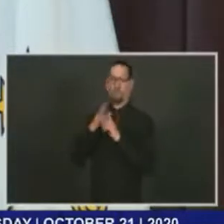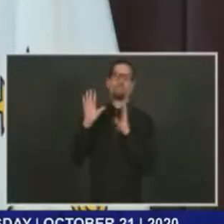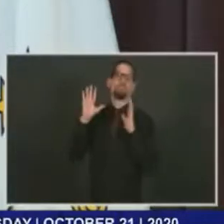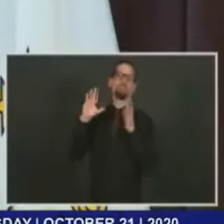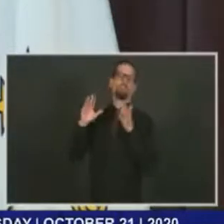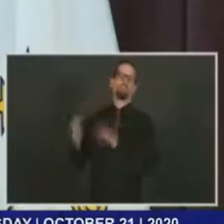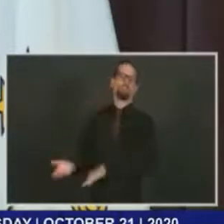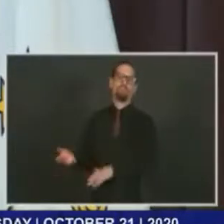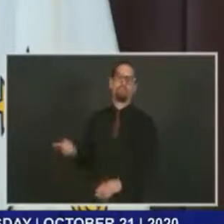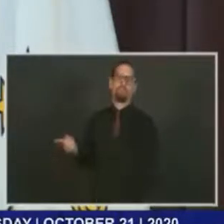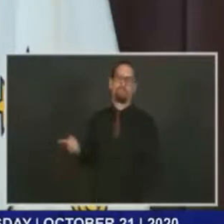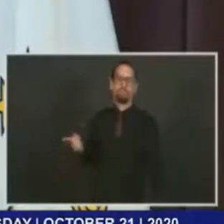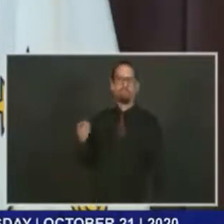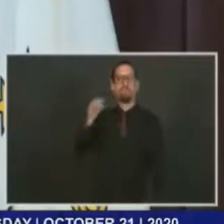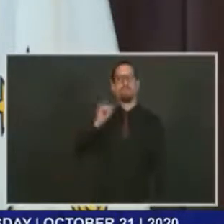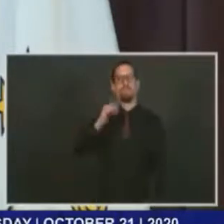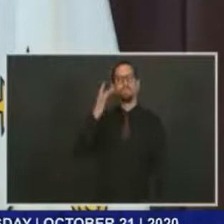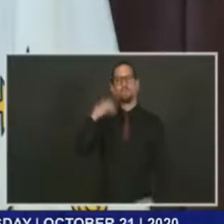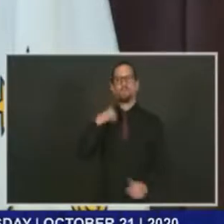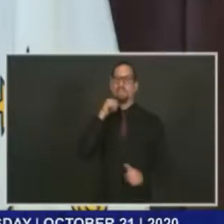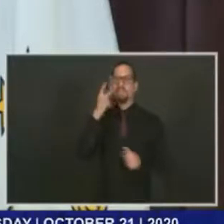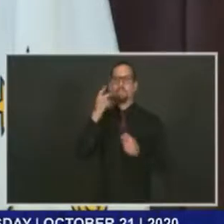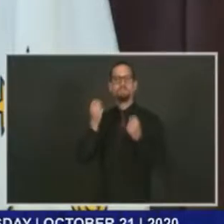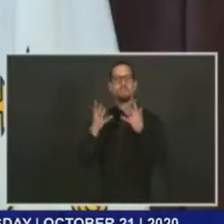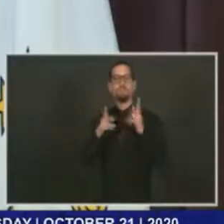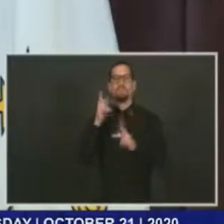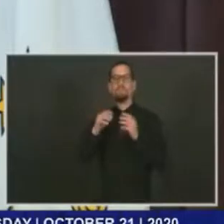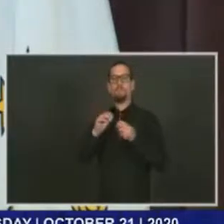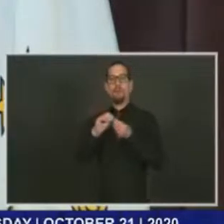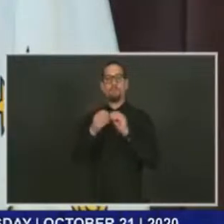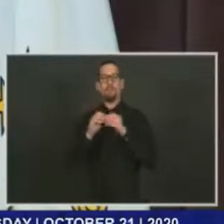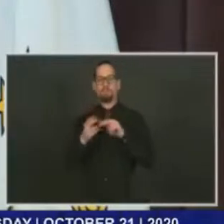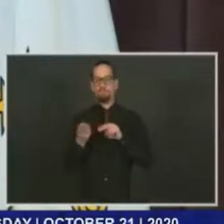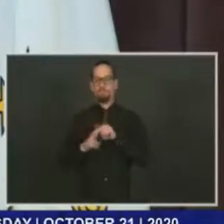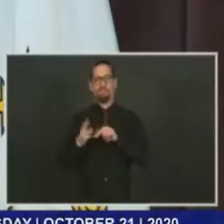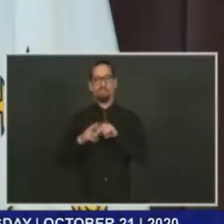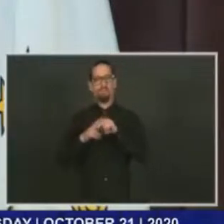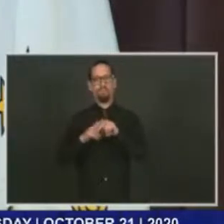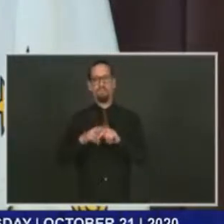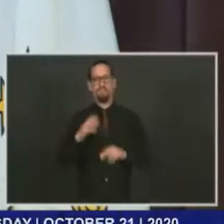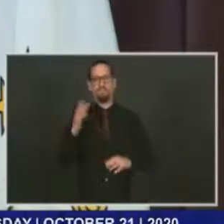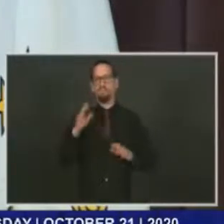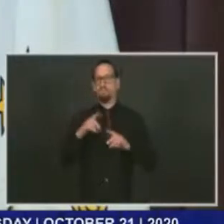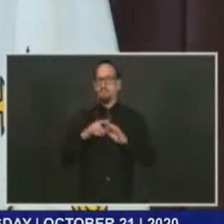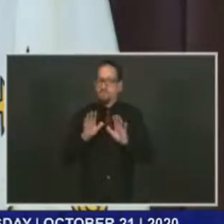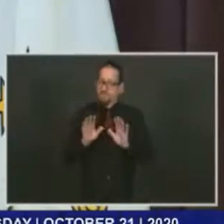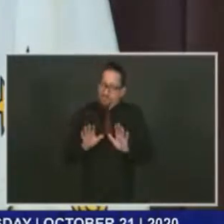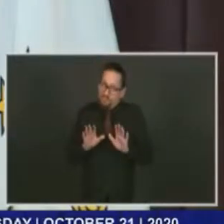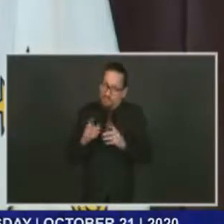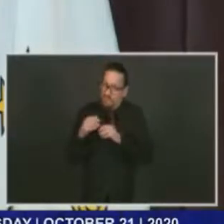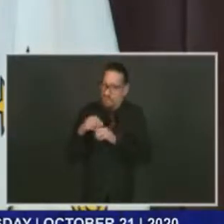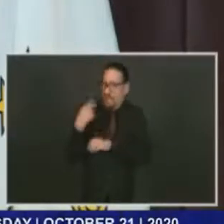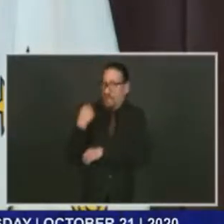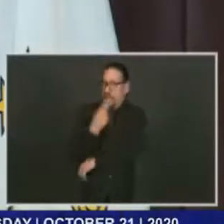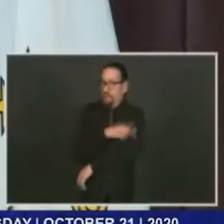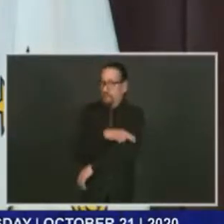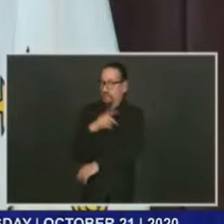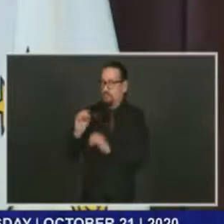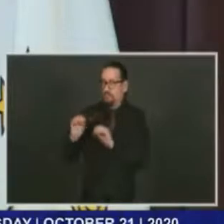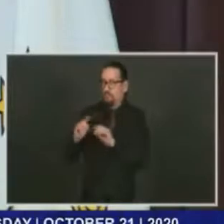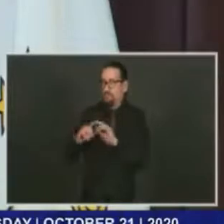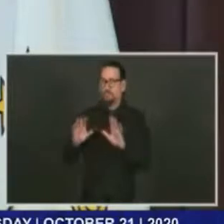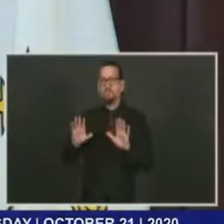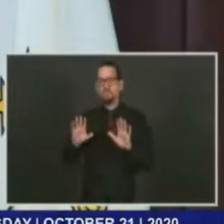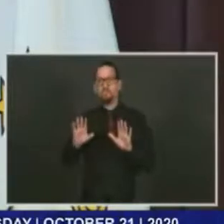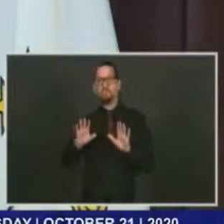possibly why we're not seeing as many of the increases in hospitalizations, but it's also why we really want the message